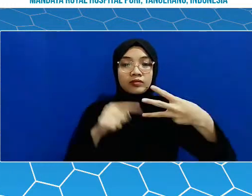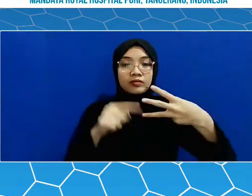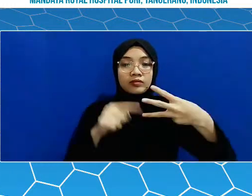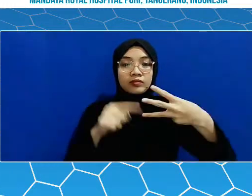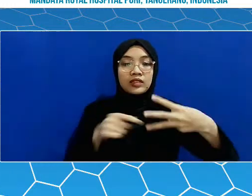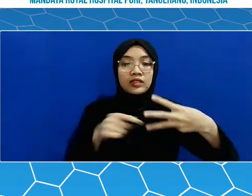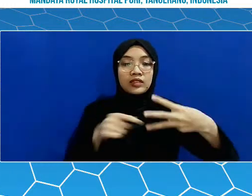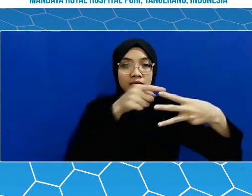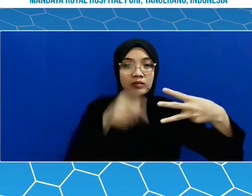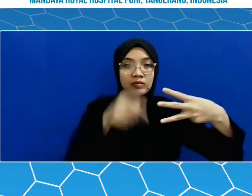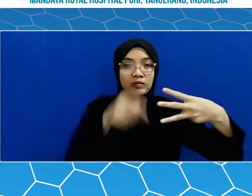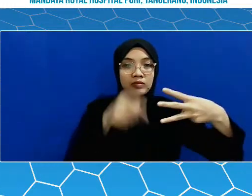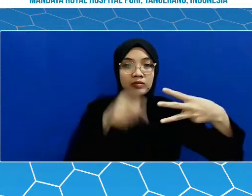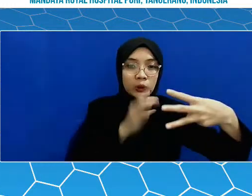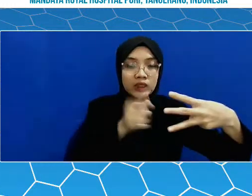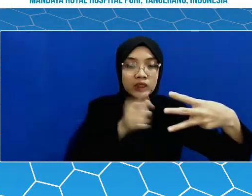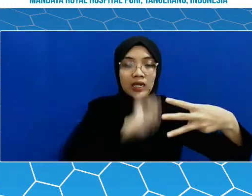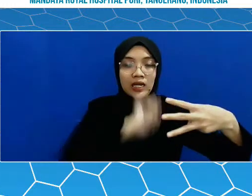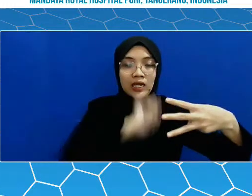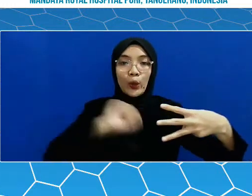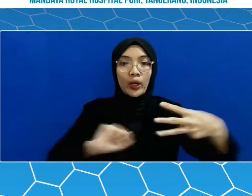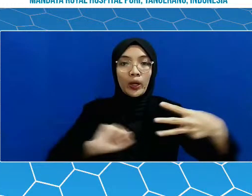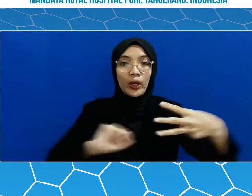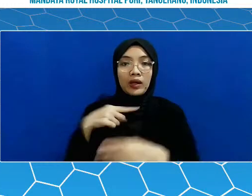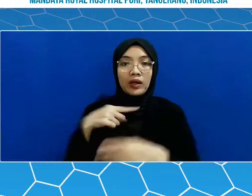advanced care. Slide.